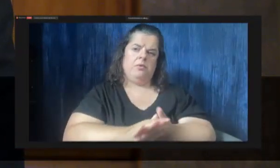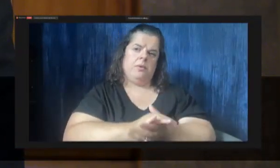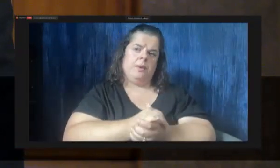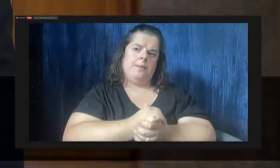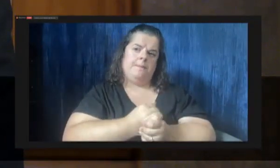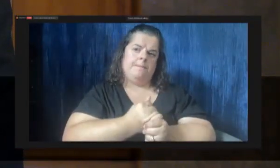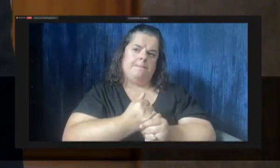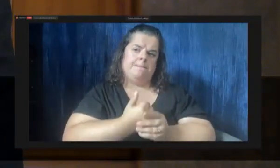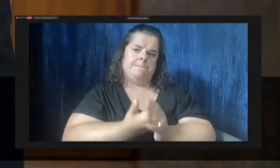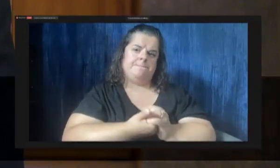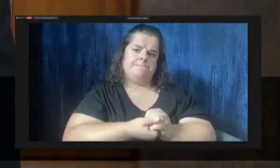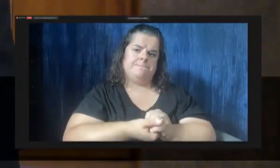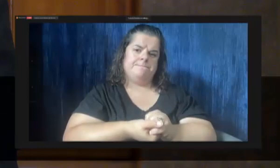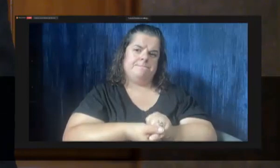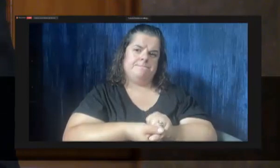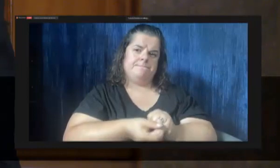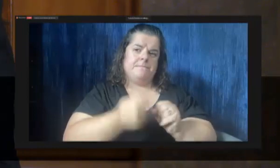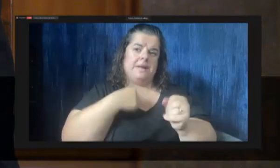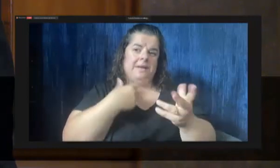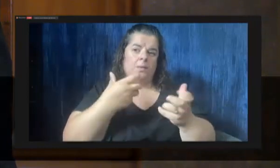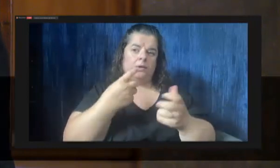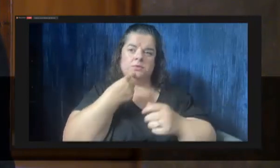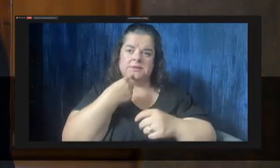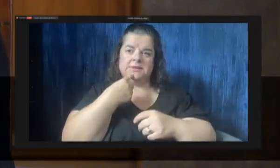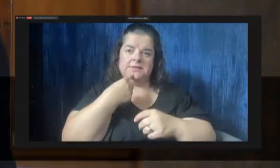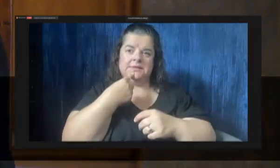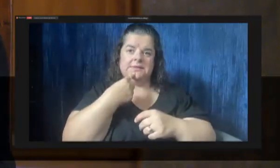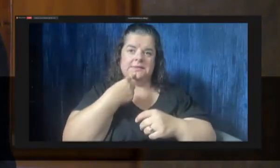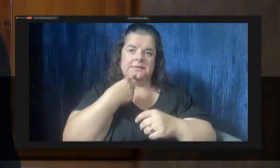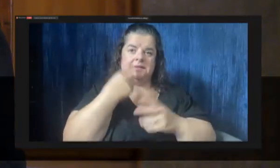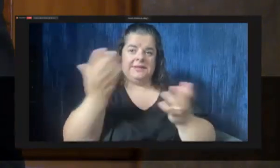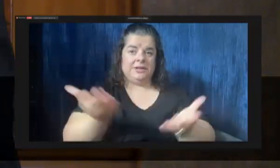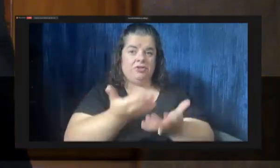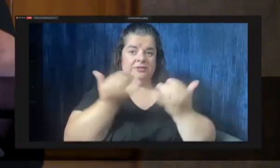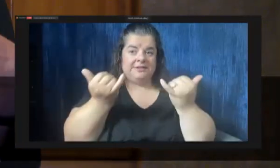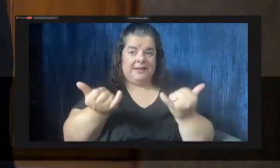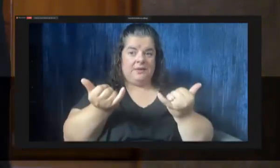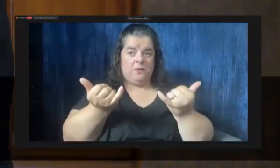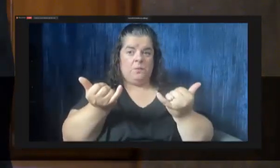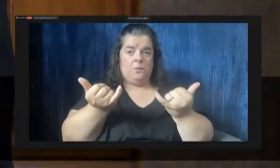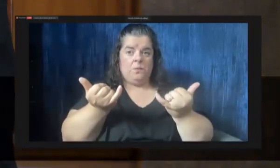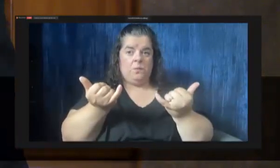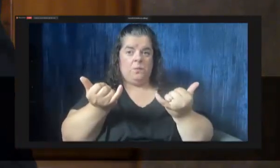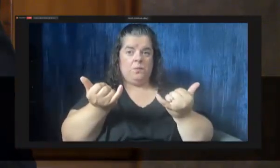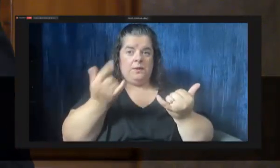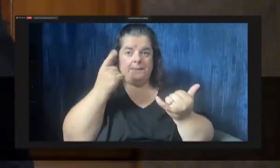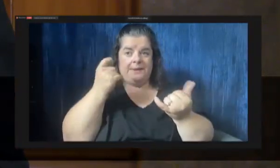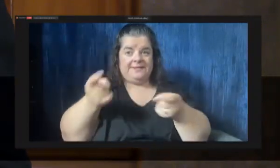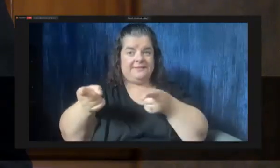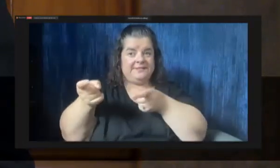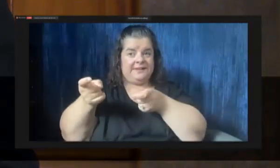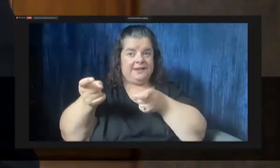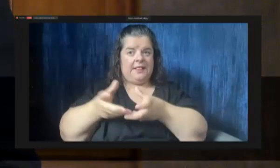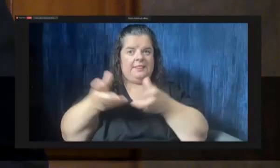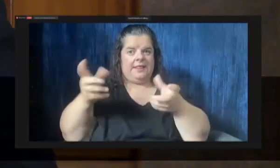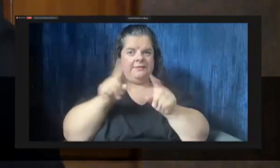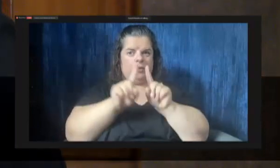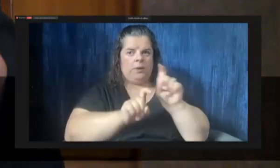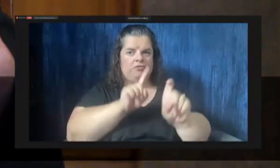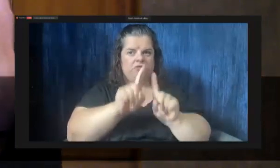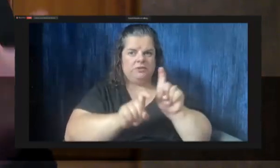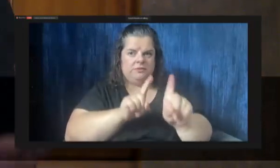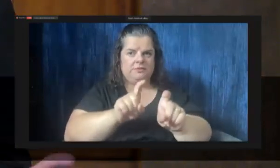I do want to say that I think here now there are a lot, because of this suddenness, there are lots of questions, right,